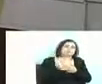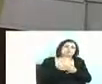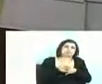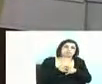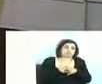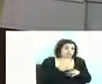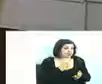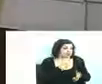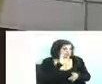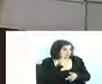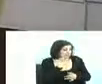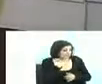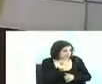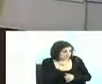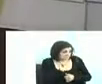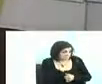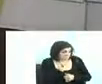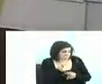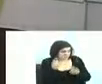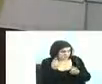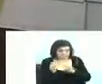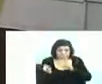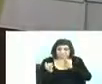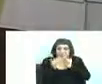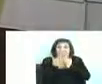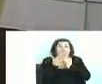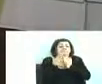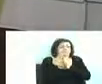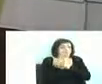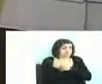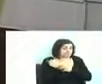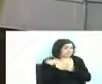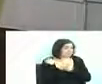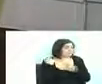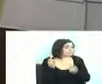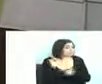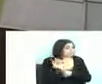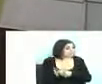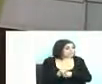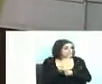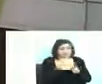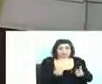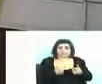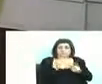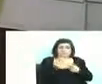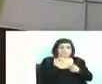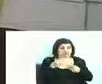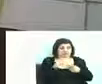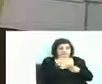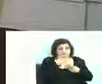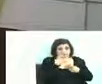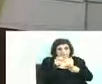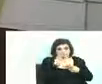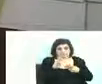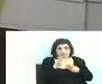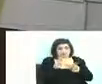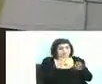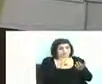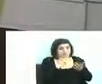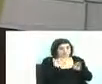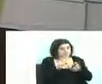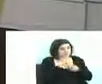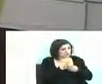And I would be too, because you see, up to this point in his life, what has fully defined his journey, what has